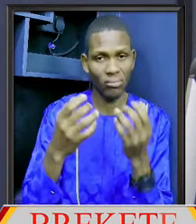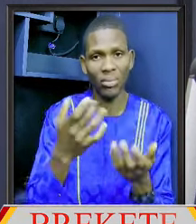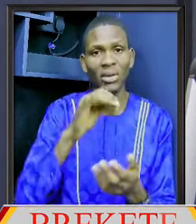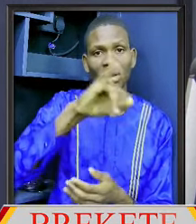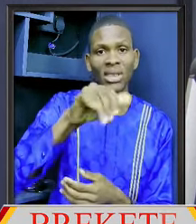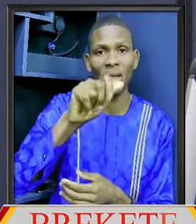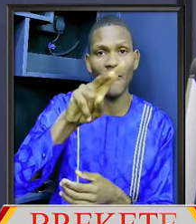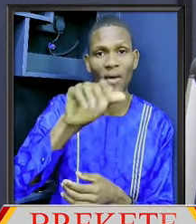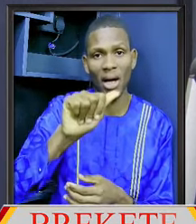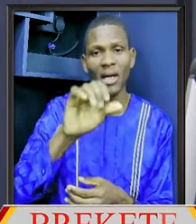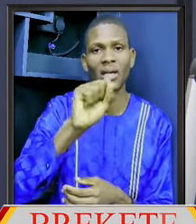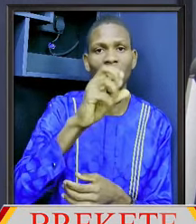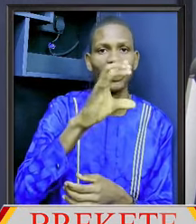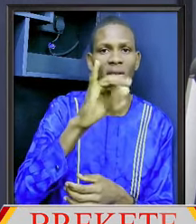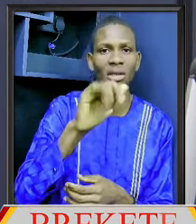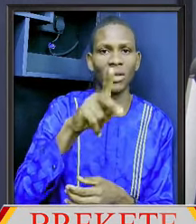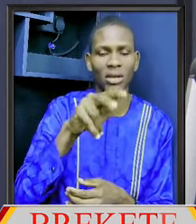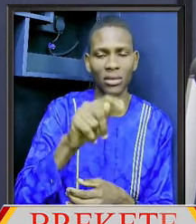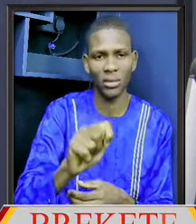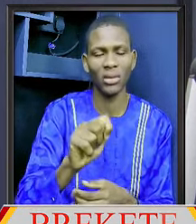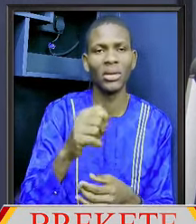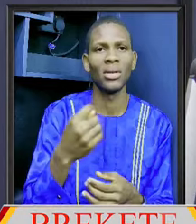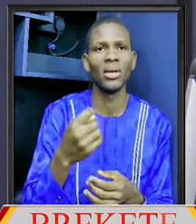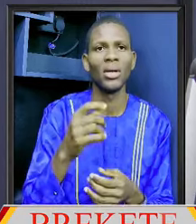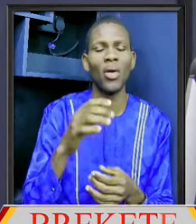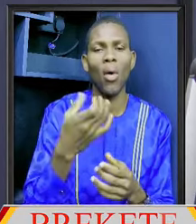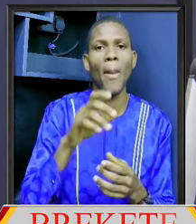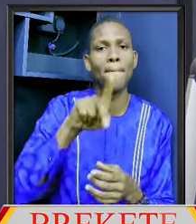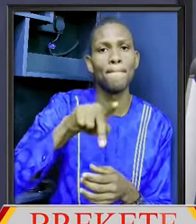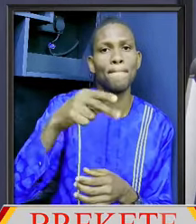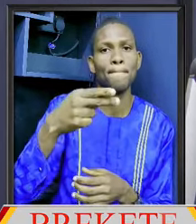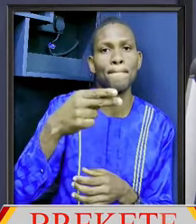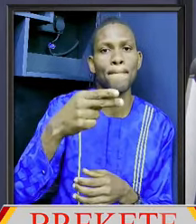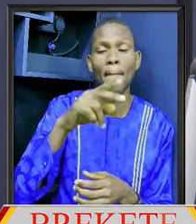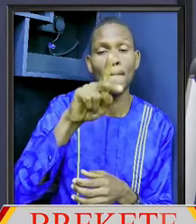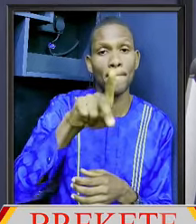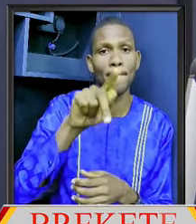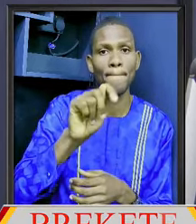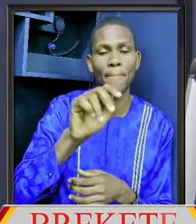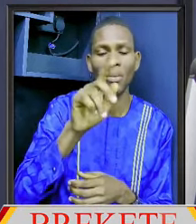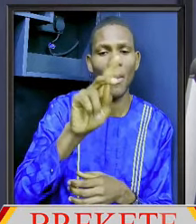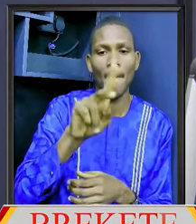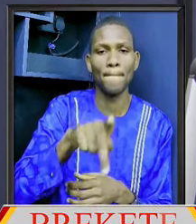JavaScript, this script. Now, they know they use Python, then they use now.